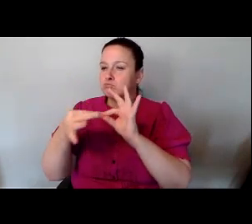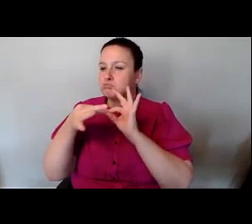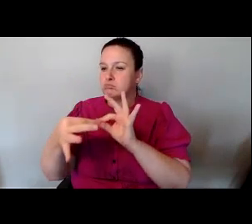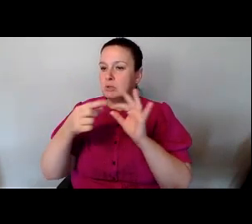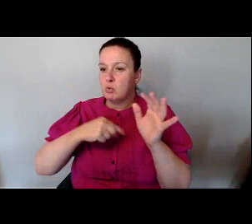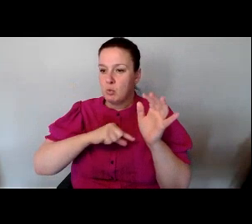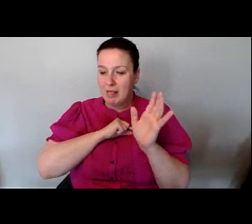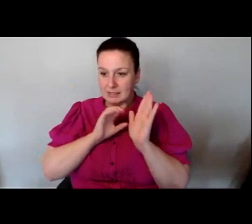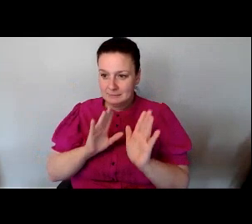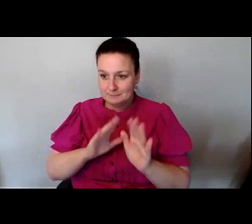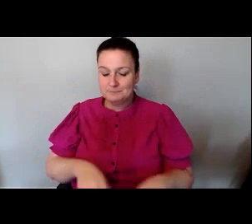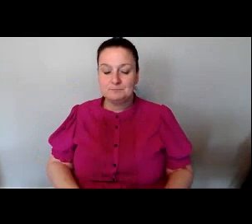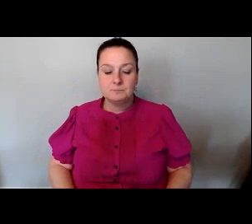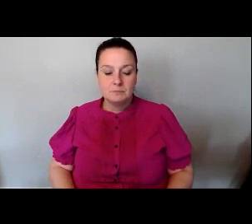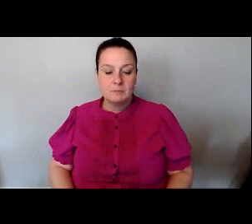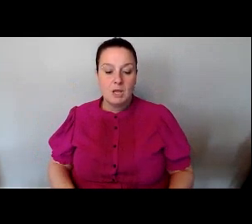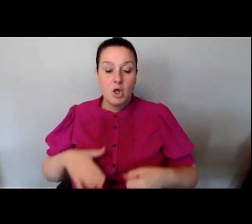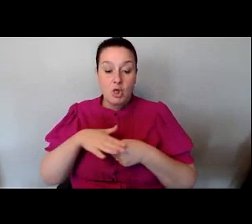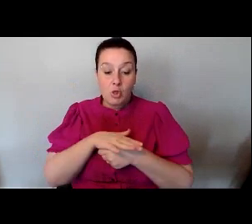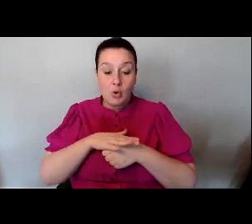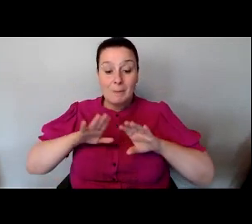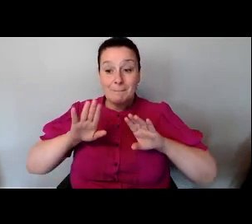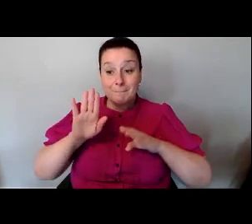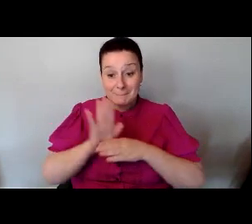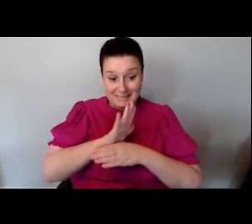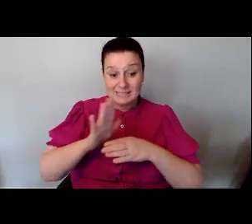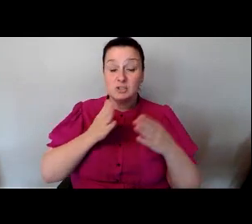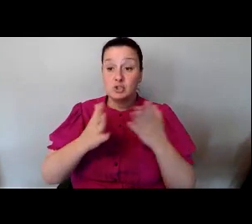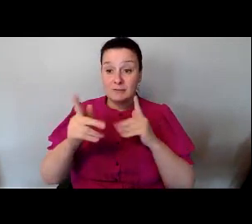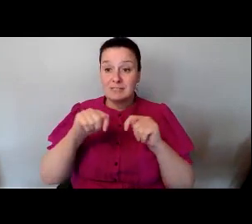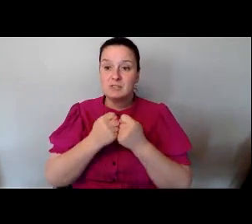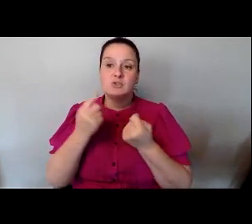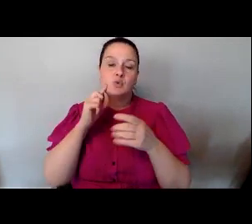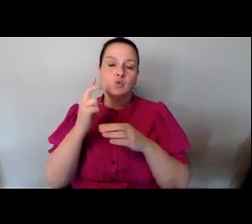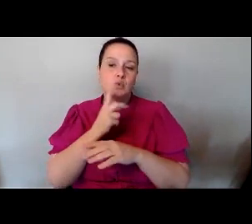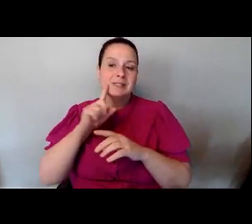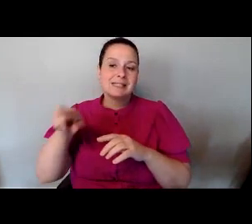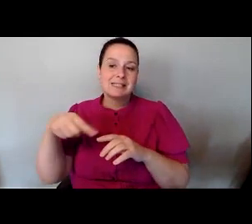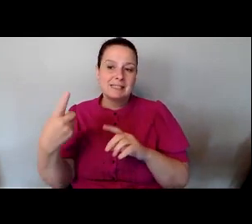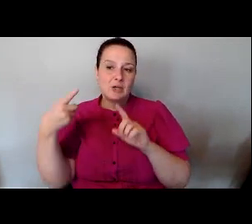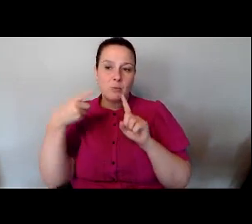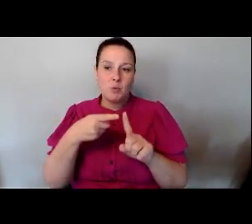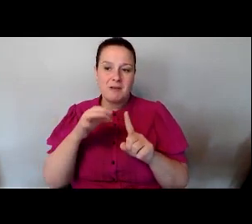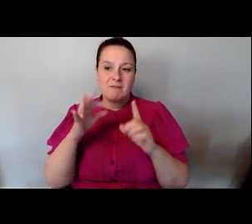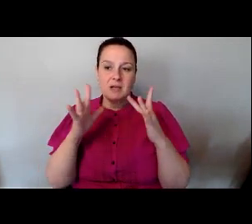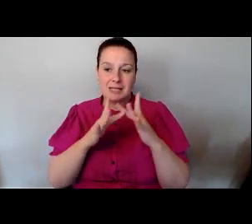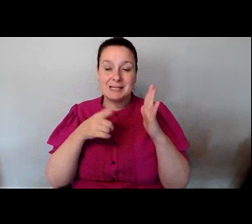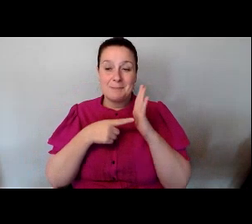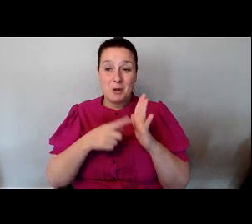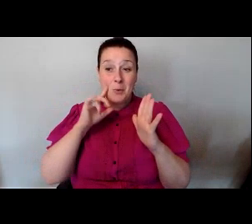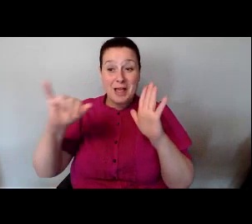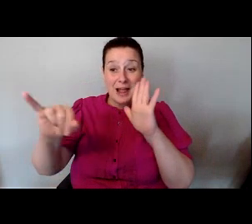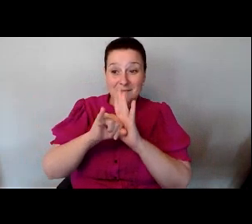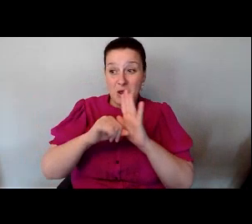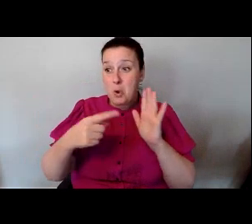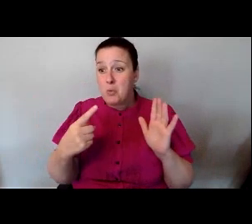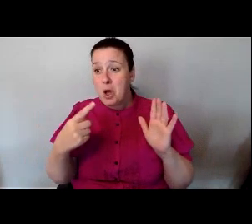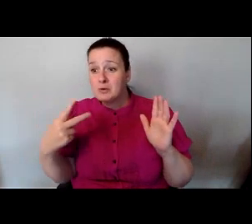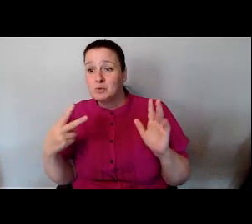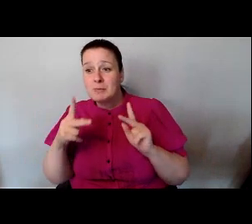local business service teams use that single point of contact model. They'll identify 1 or 2 people to work directly